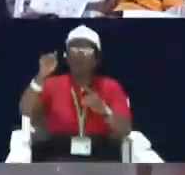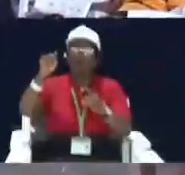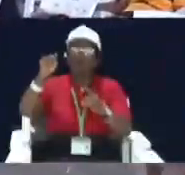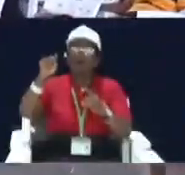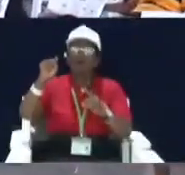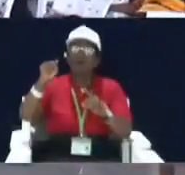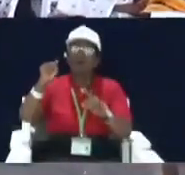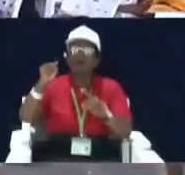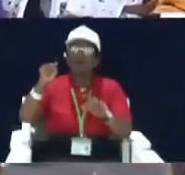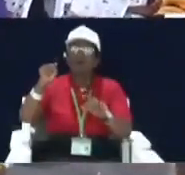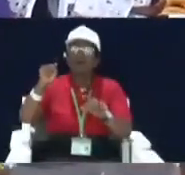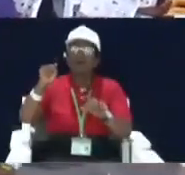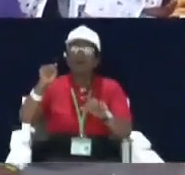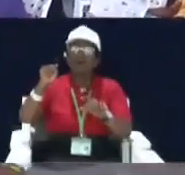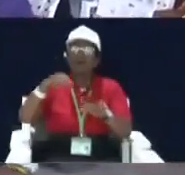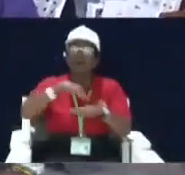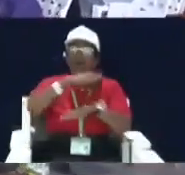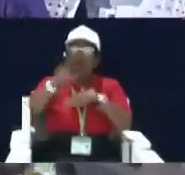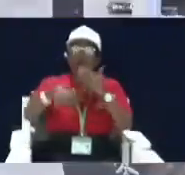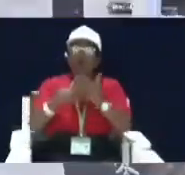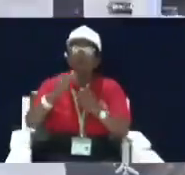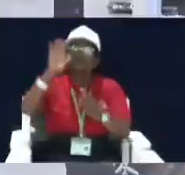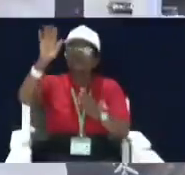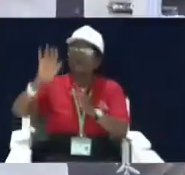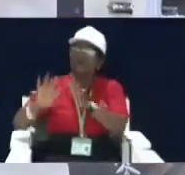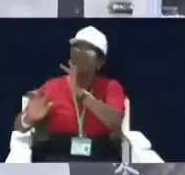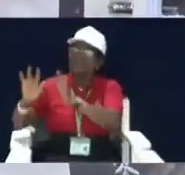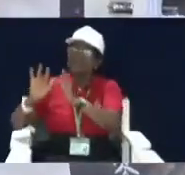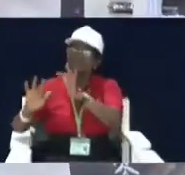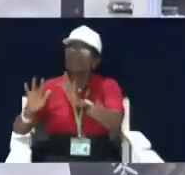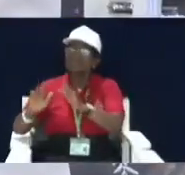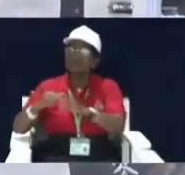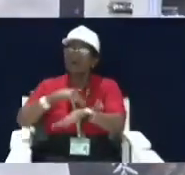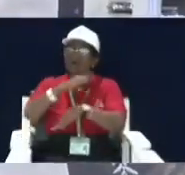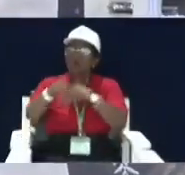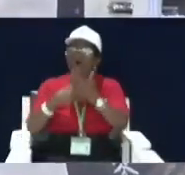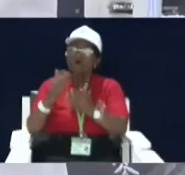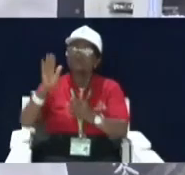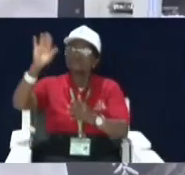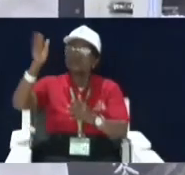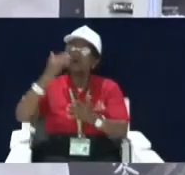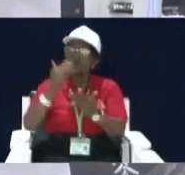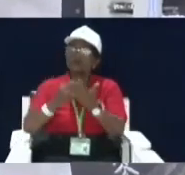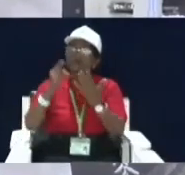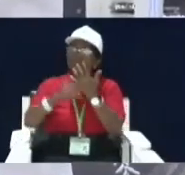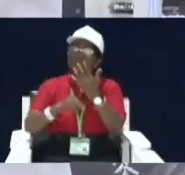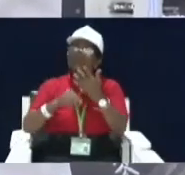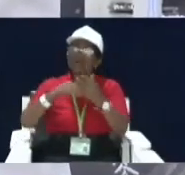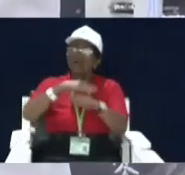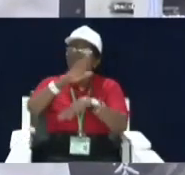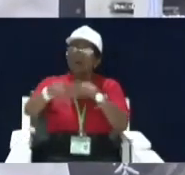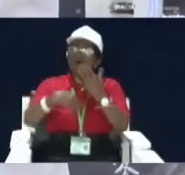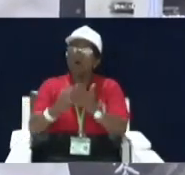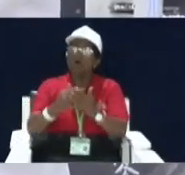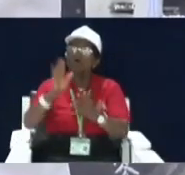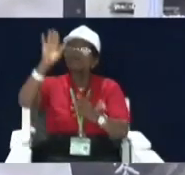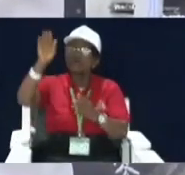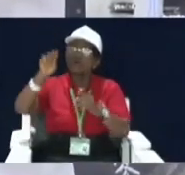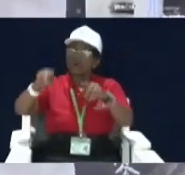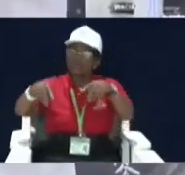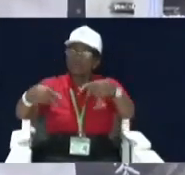all your mercies, all your goodness, all your provision, all your protection,